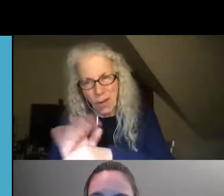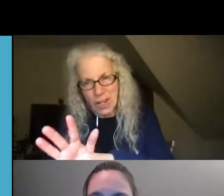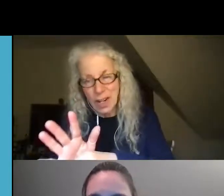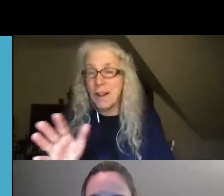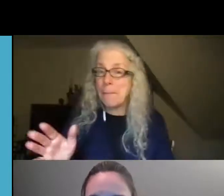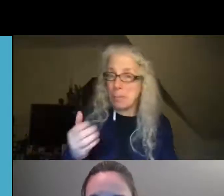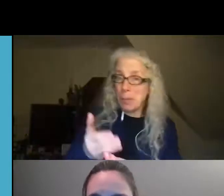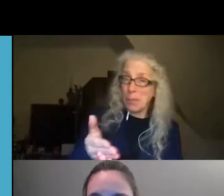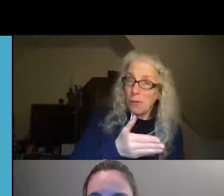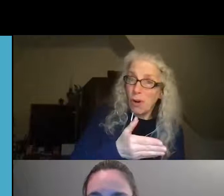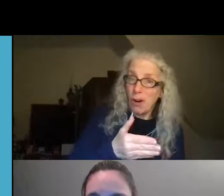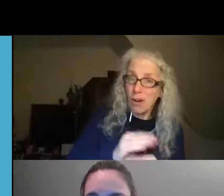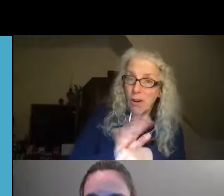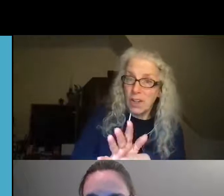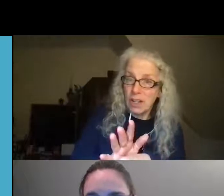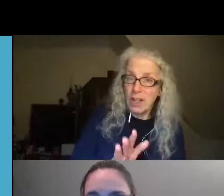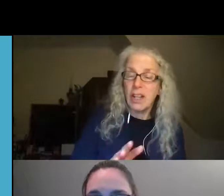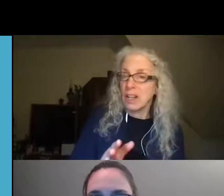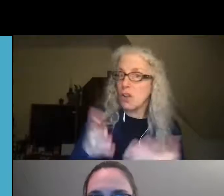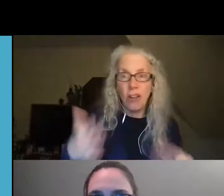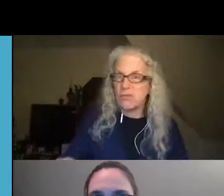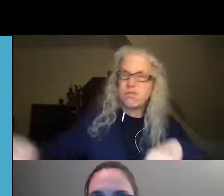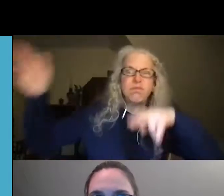to 6,000 requests annually.